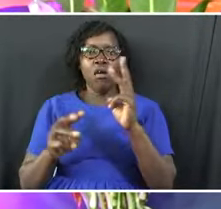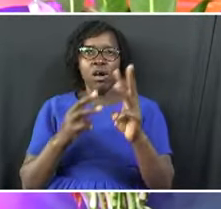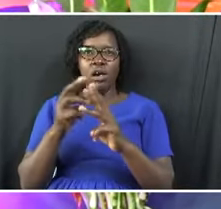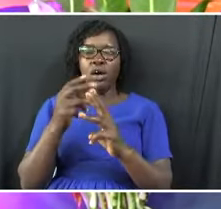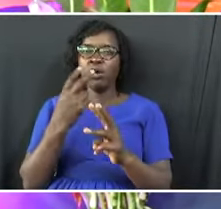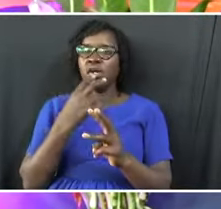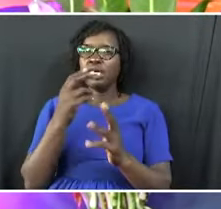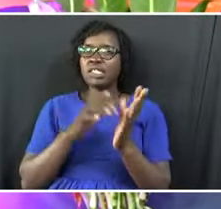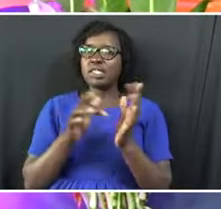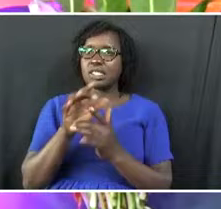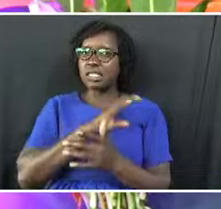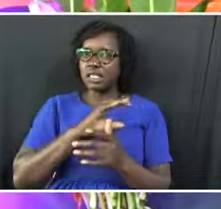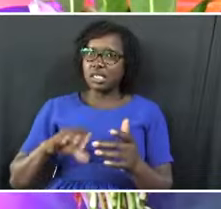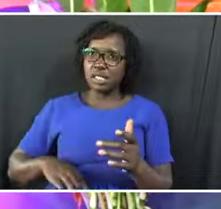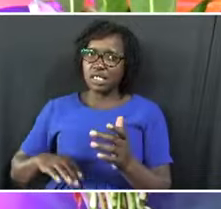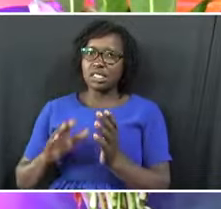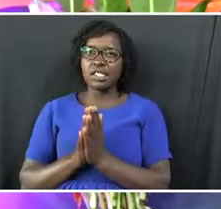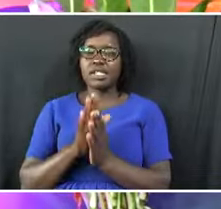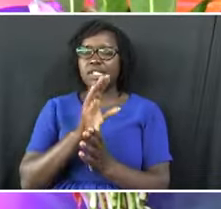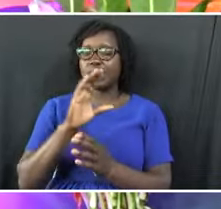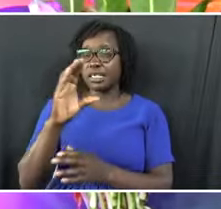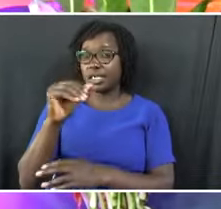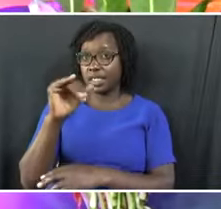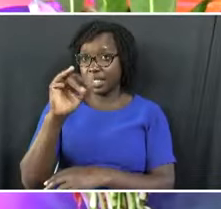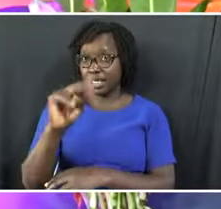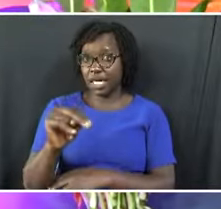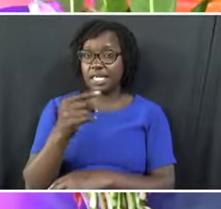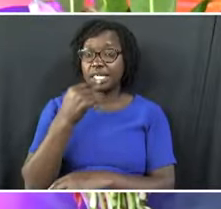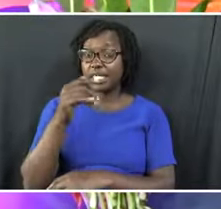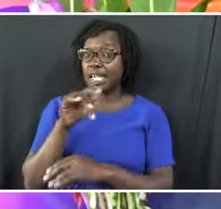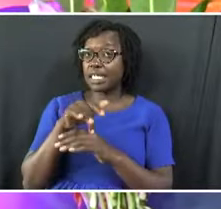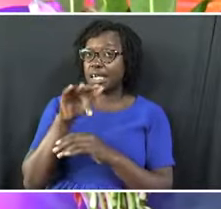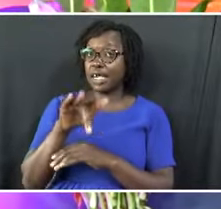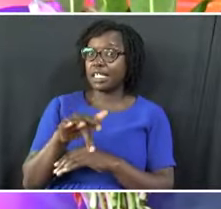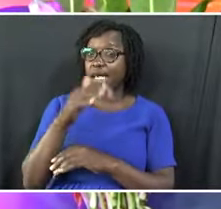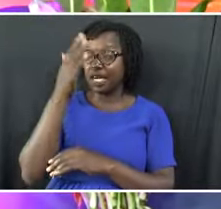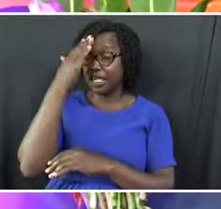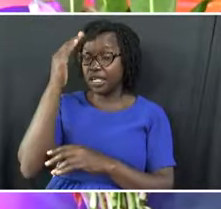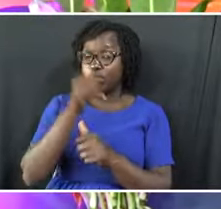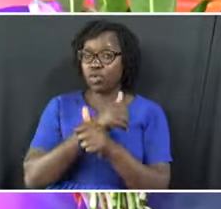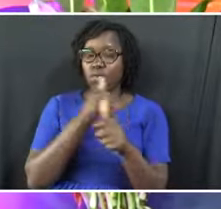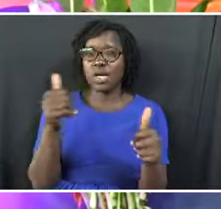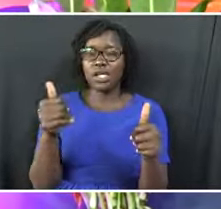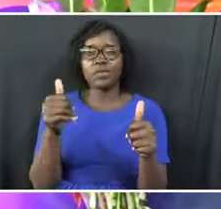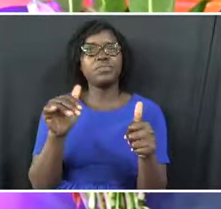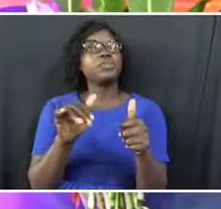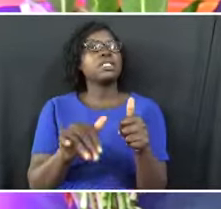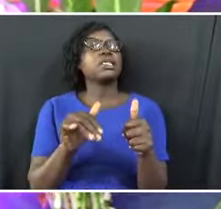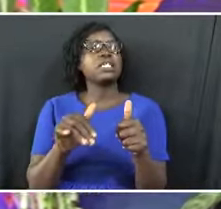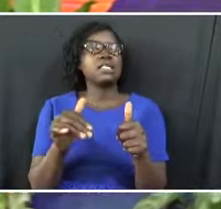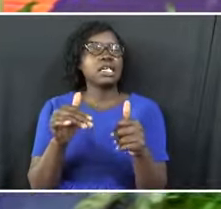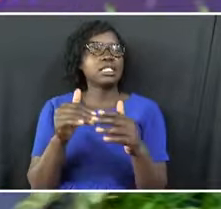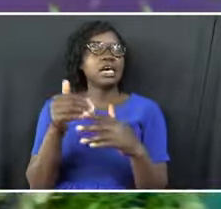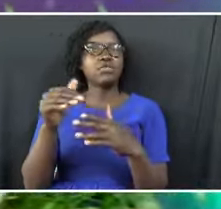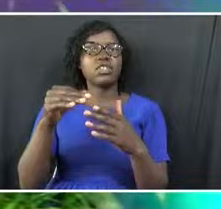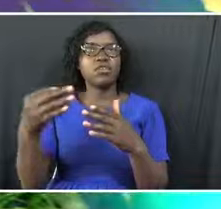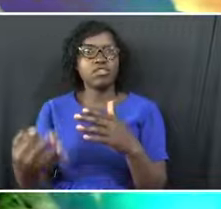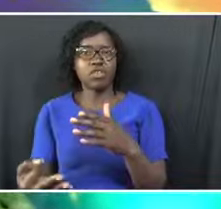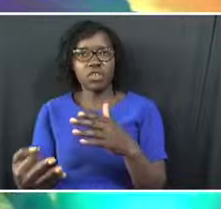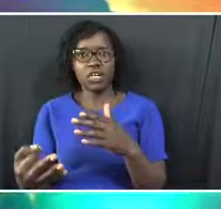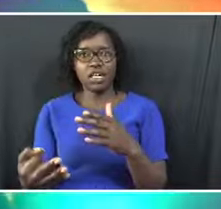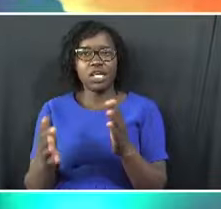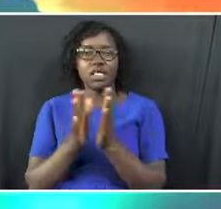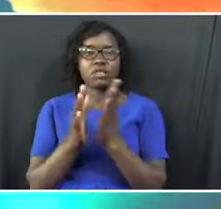Jesus. And Cain, as I told you earlier, Cain knew very well that after the fall, in the book